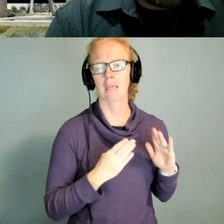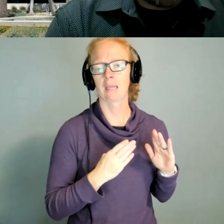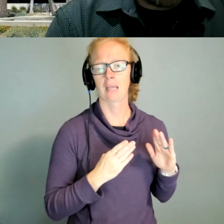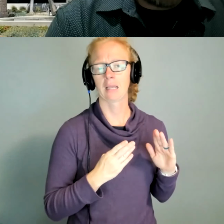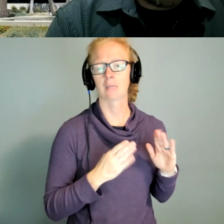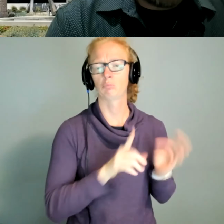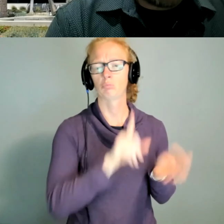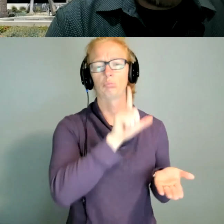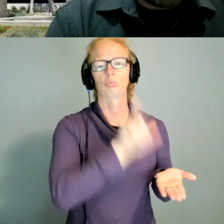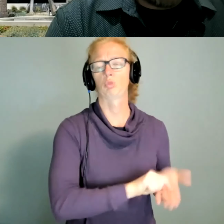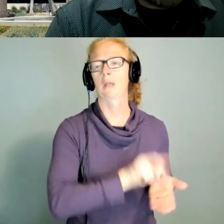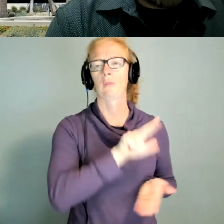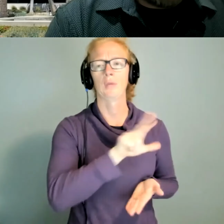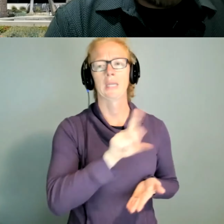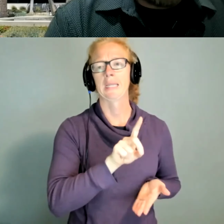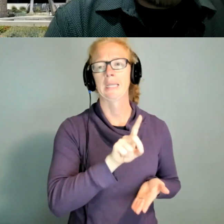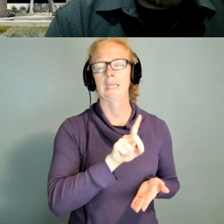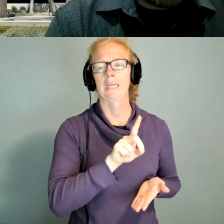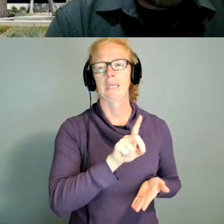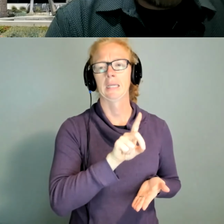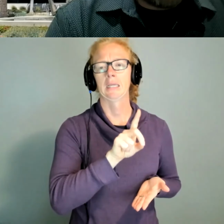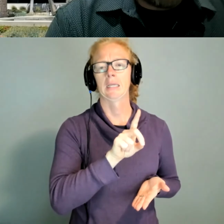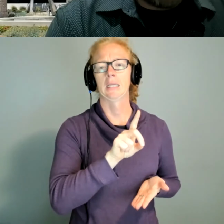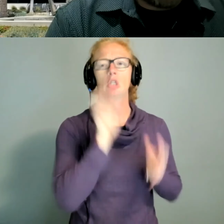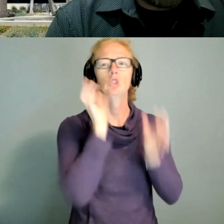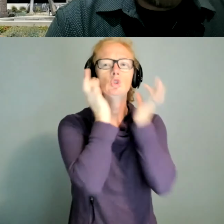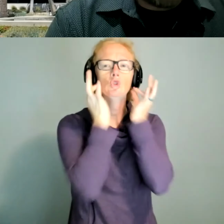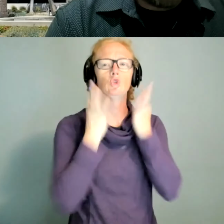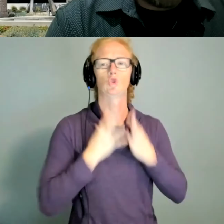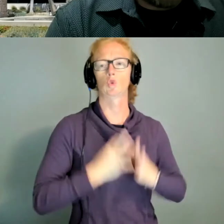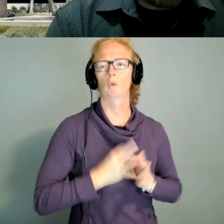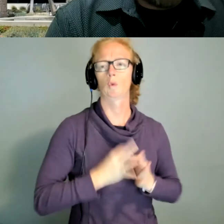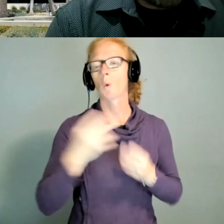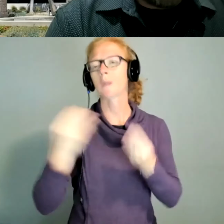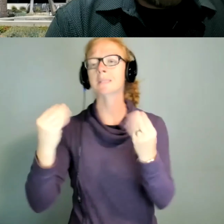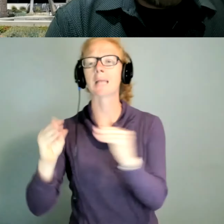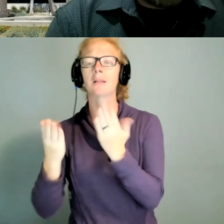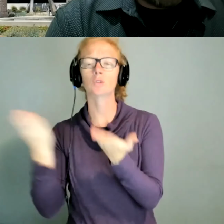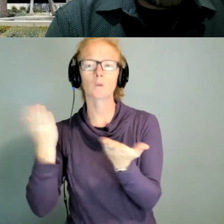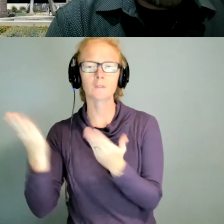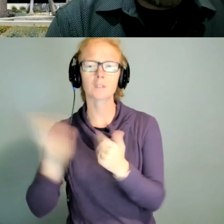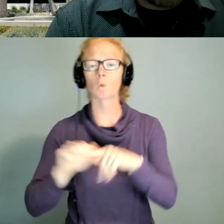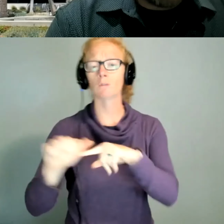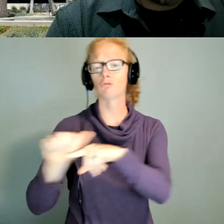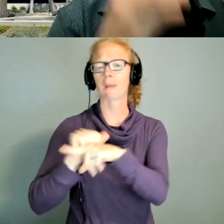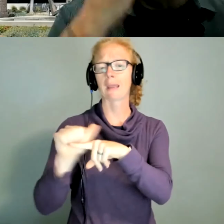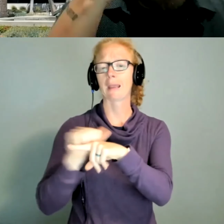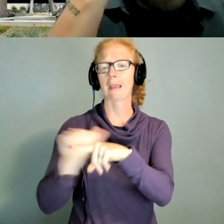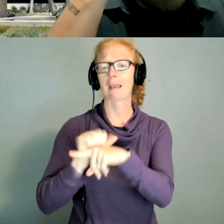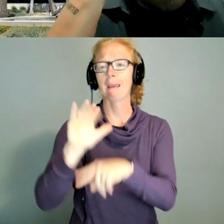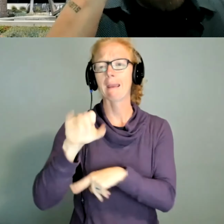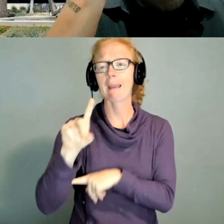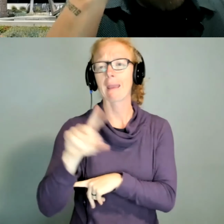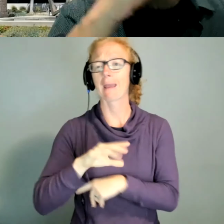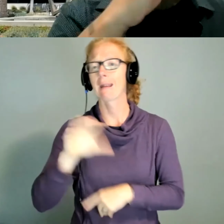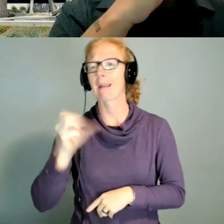print 3D jewelry and sell it, to you can sell services, you can get trained in CAD and CAM.